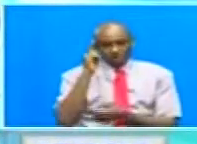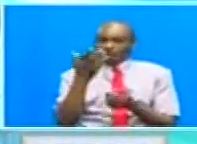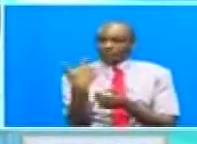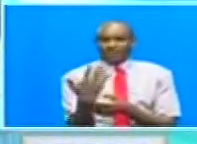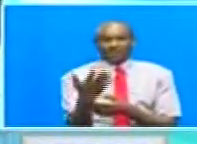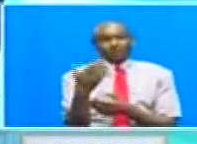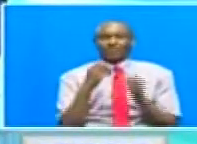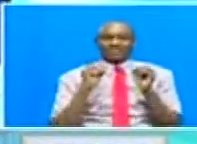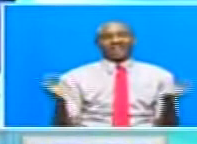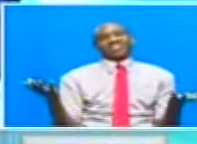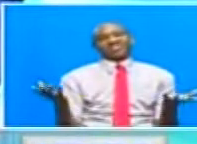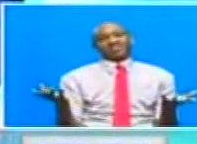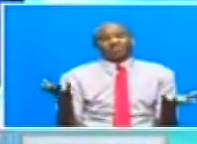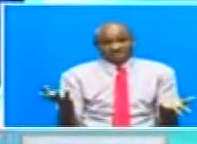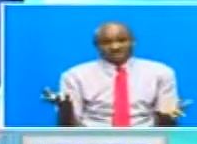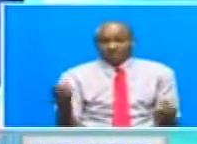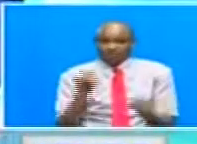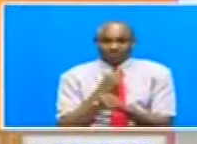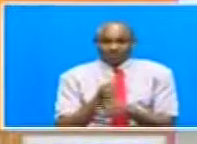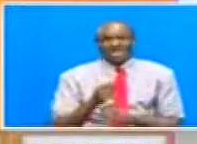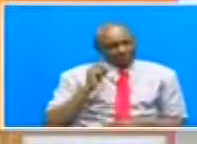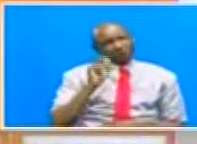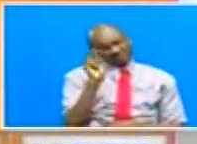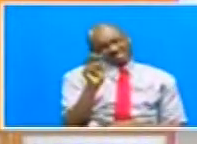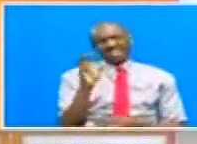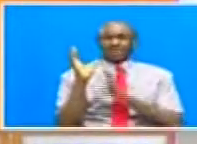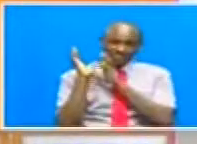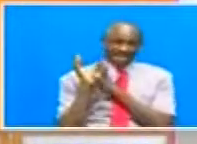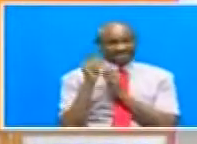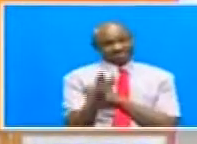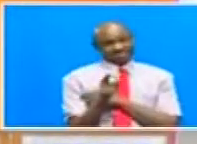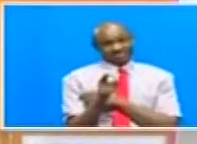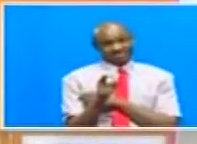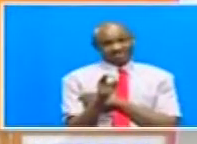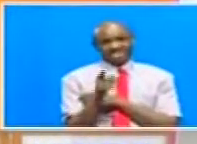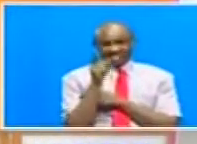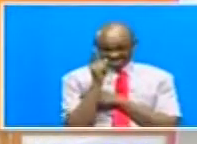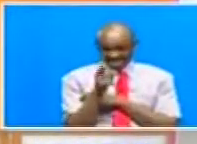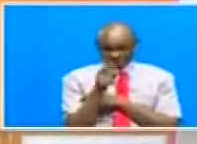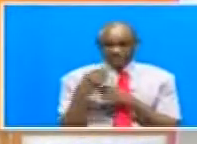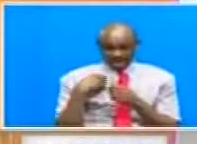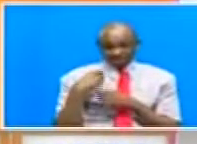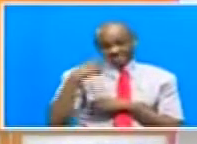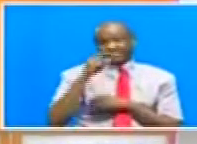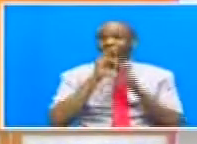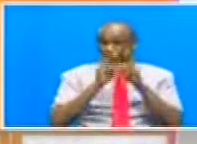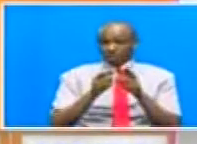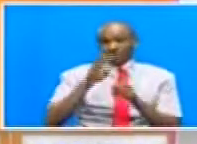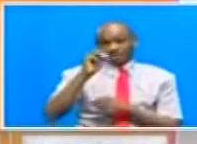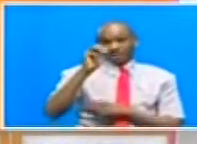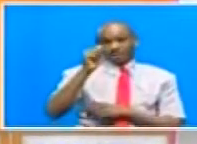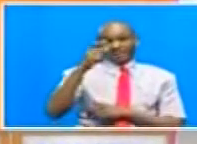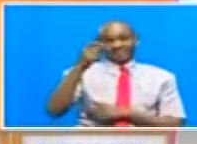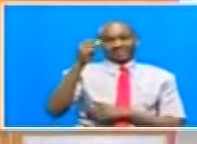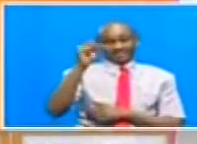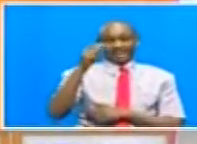concrete. Nothing concrete. And if you look at that pattern, and I know that the Matanga report will give you cases where